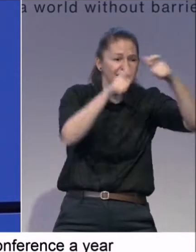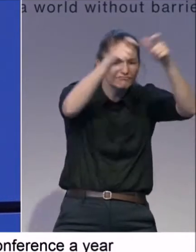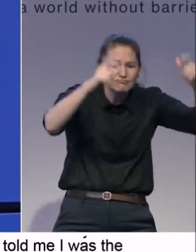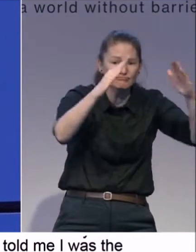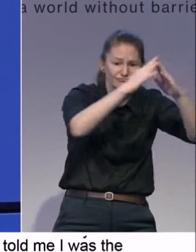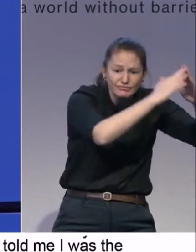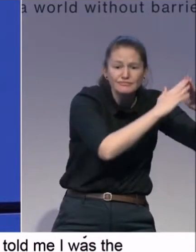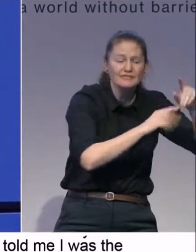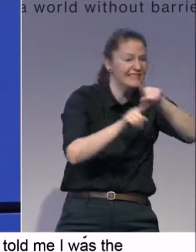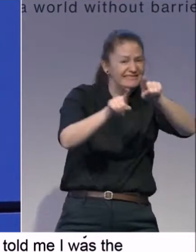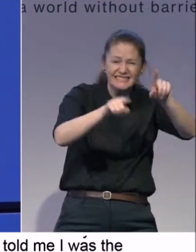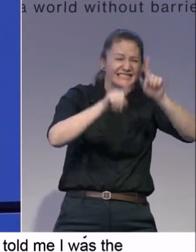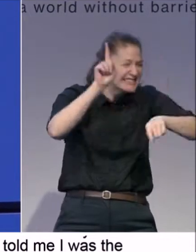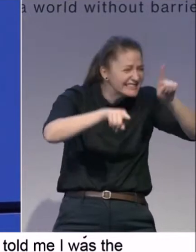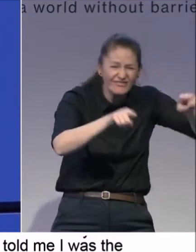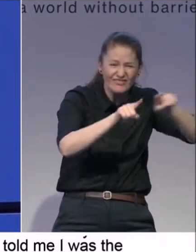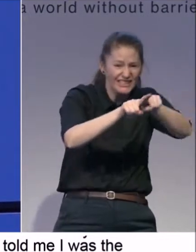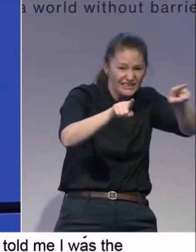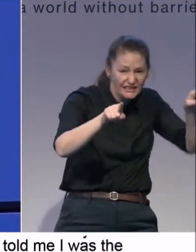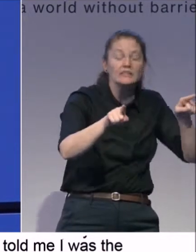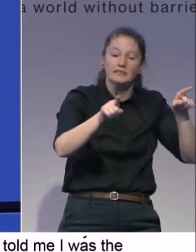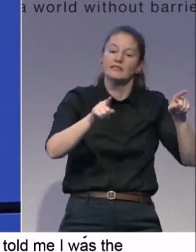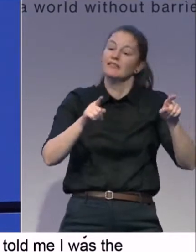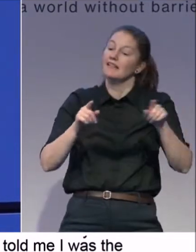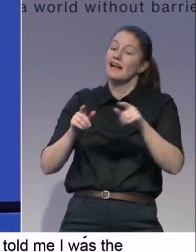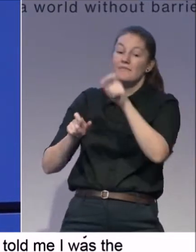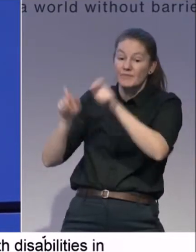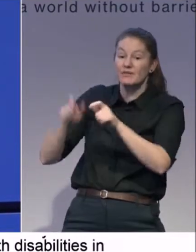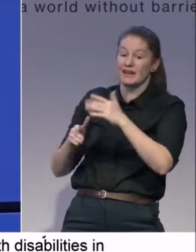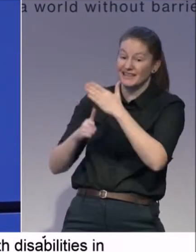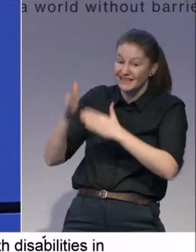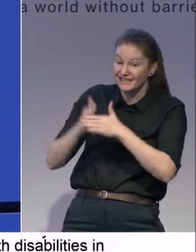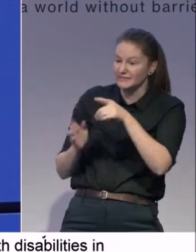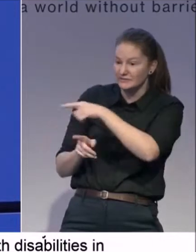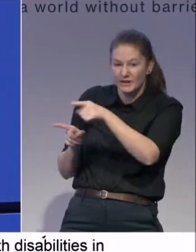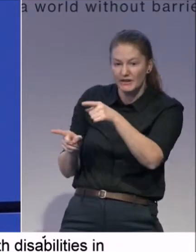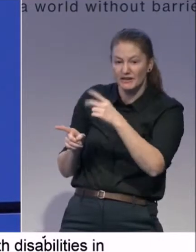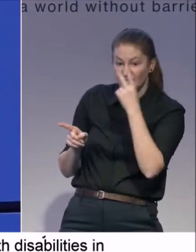people with disabilities, more cool, sassy, intelligent, smart,